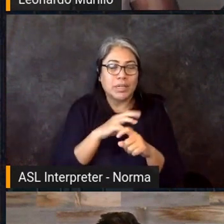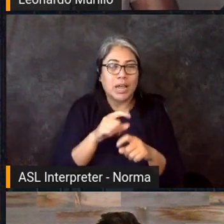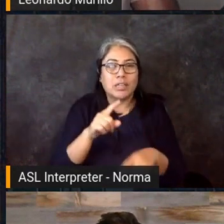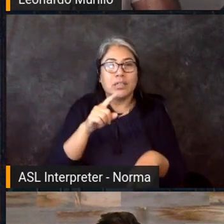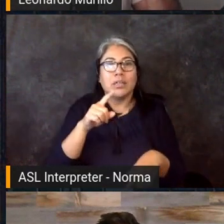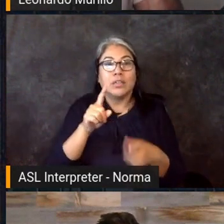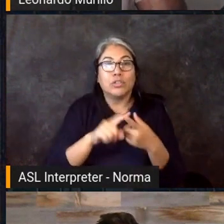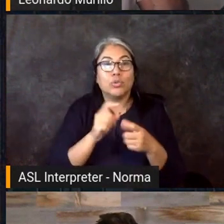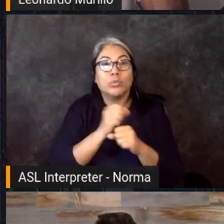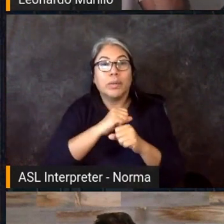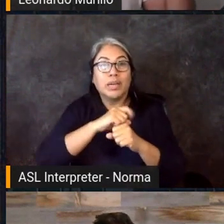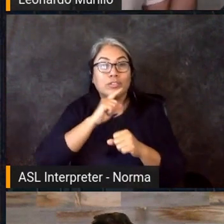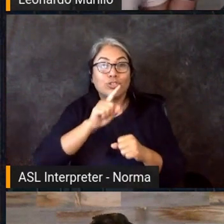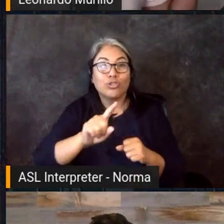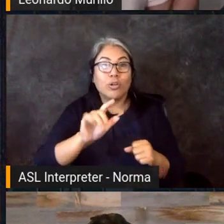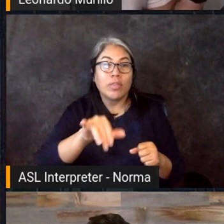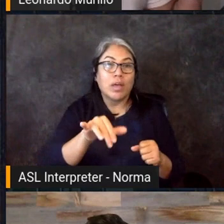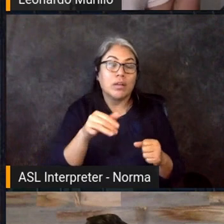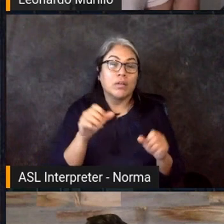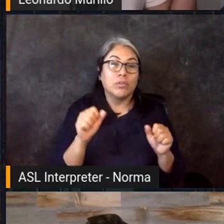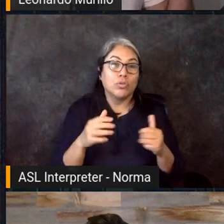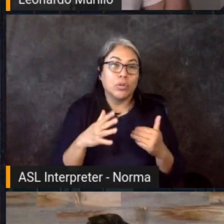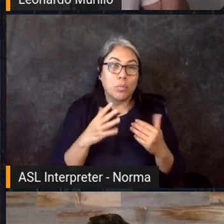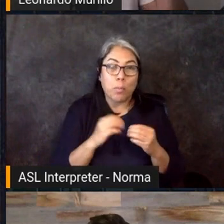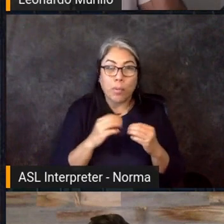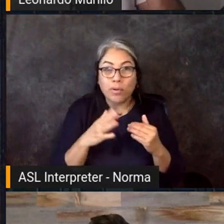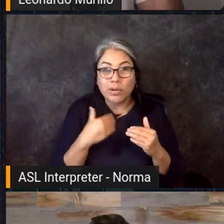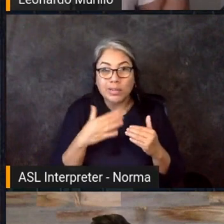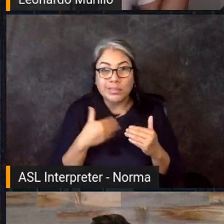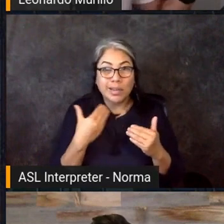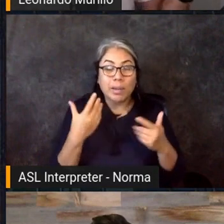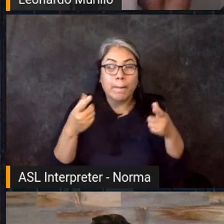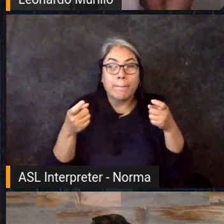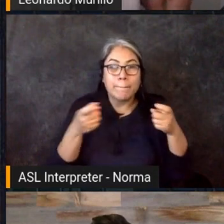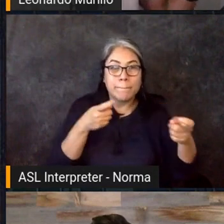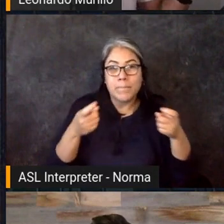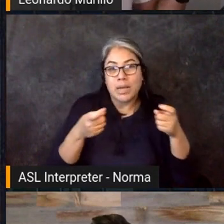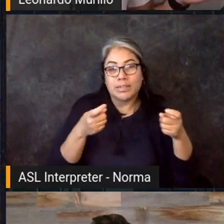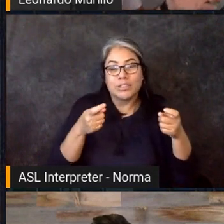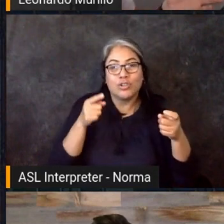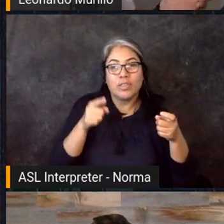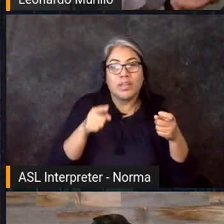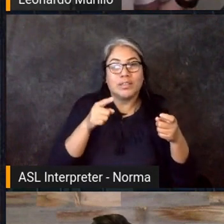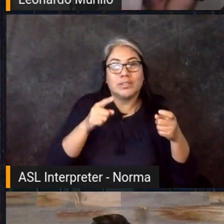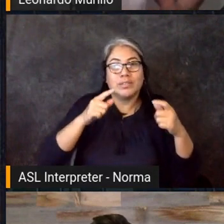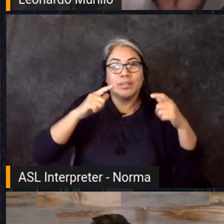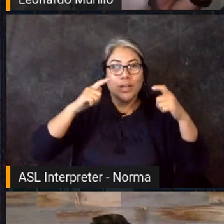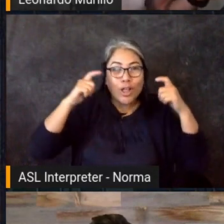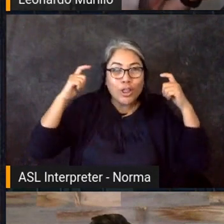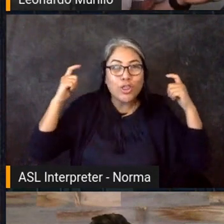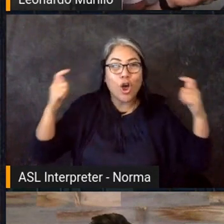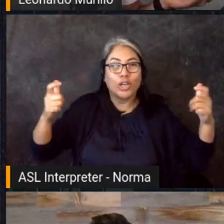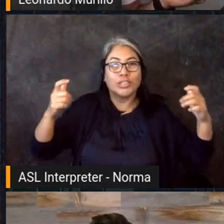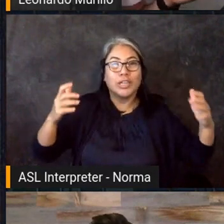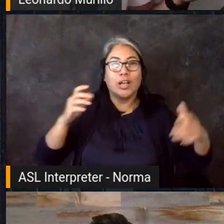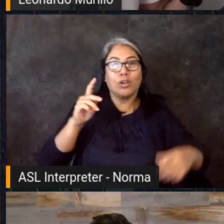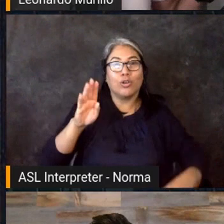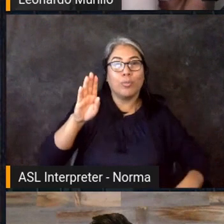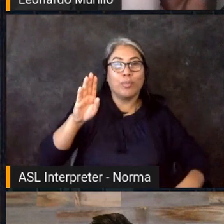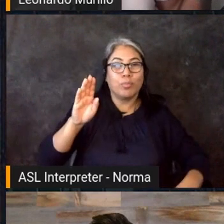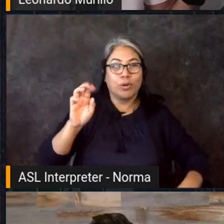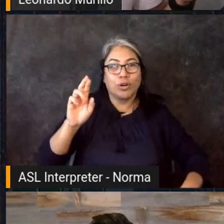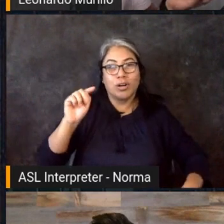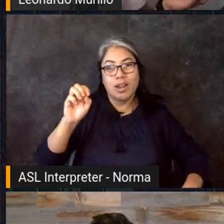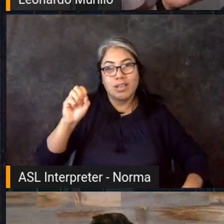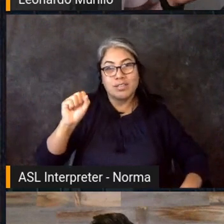that you can easier manage this large scale Kubernetes infrastructure, because like, honestly, like I don't